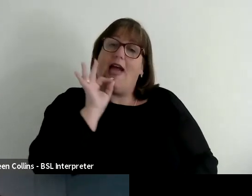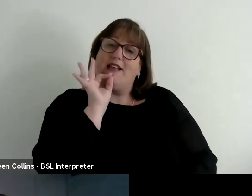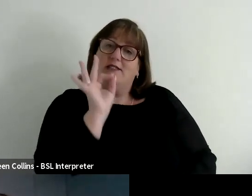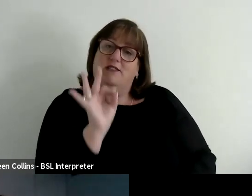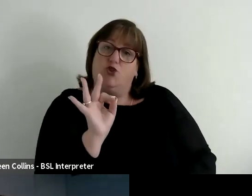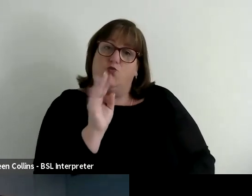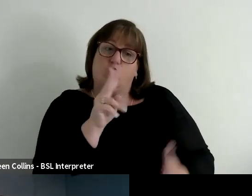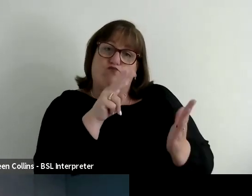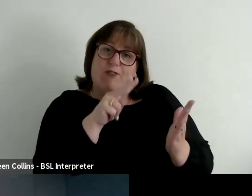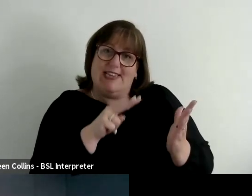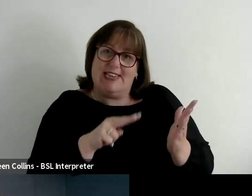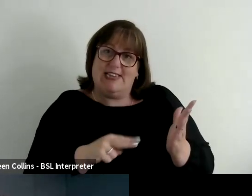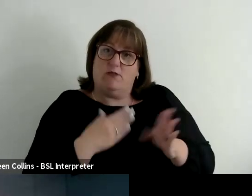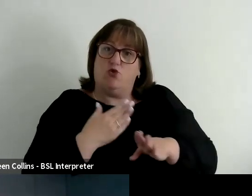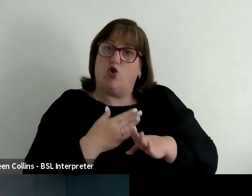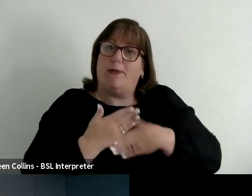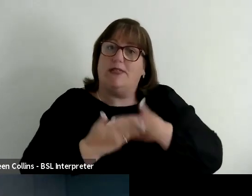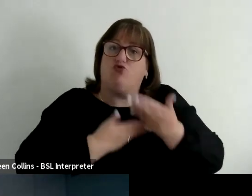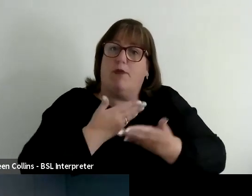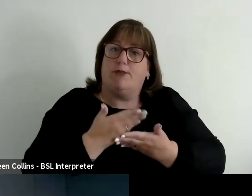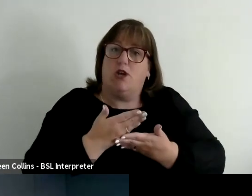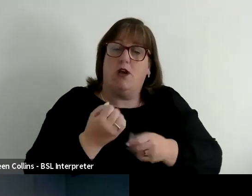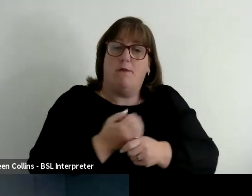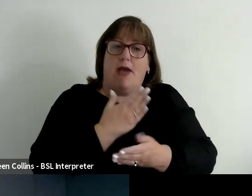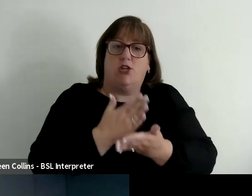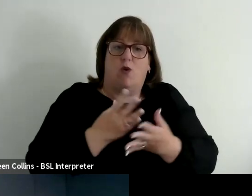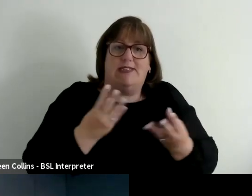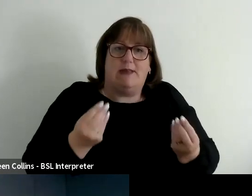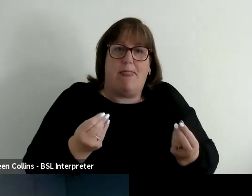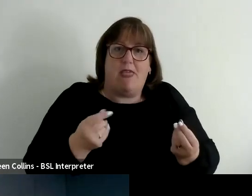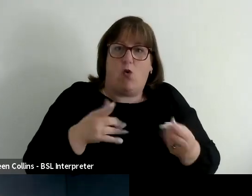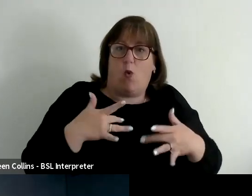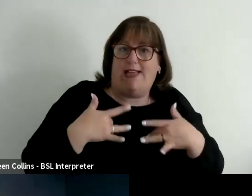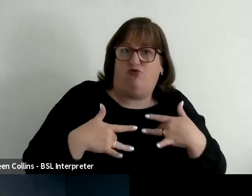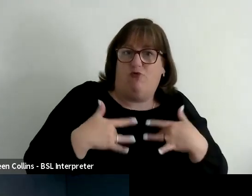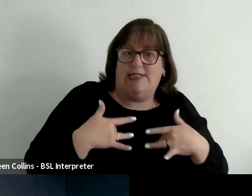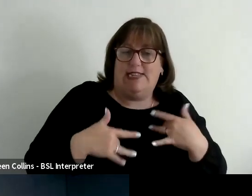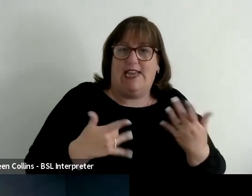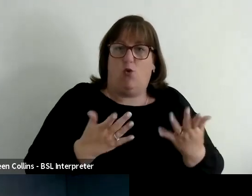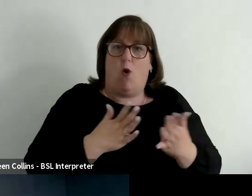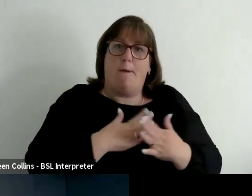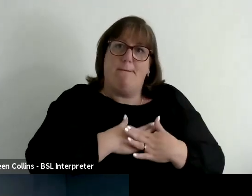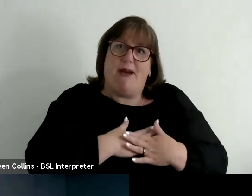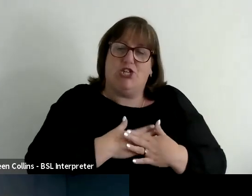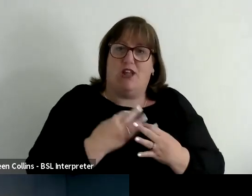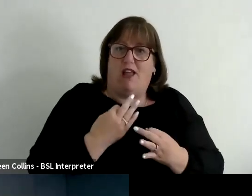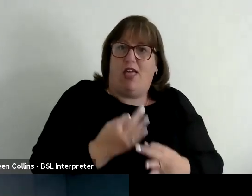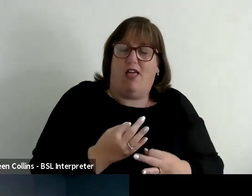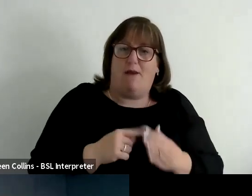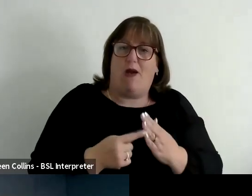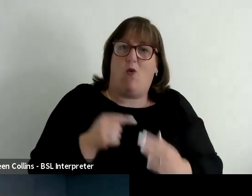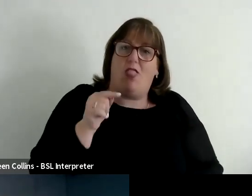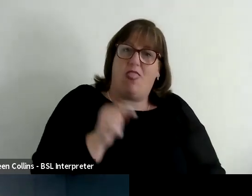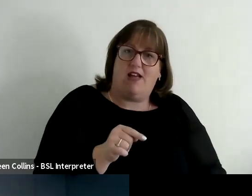something that you're interested in, you're passionate about. The application process would be to upload your CV and